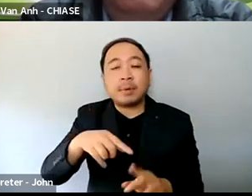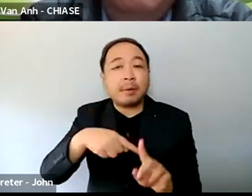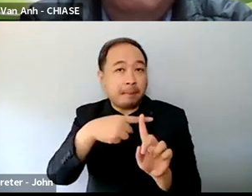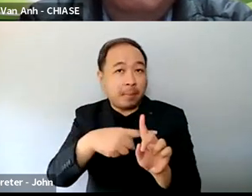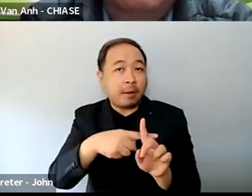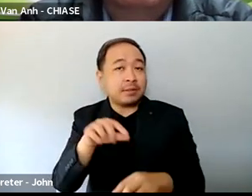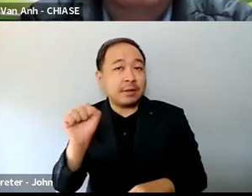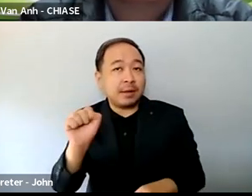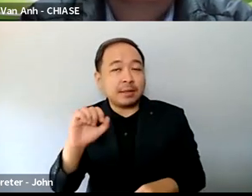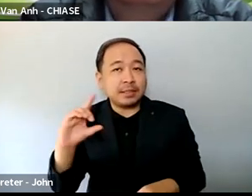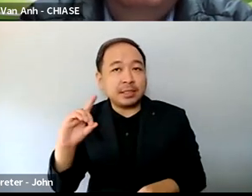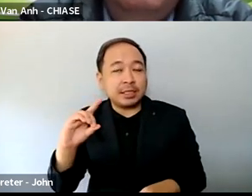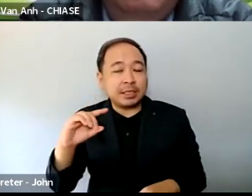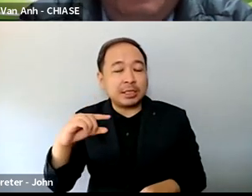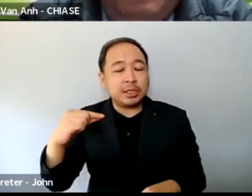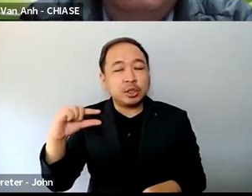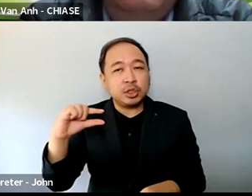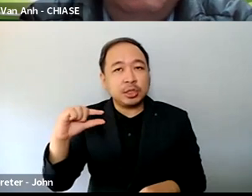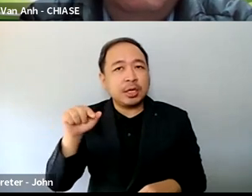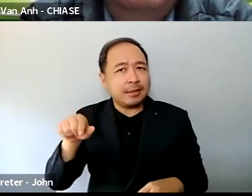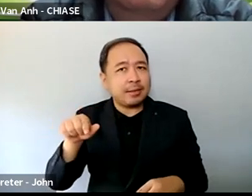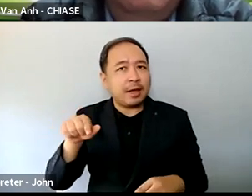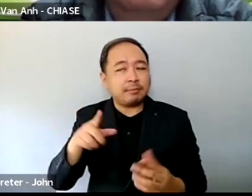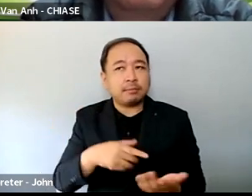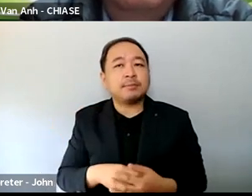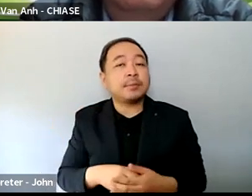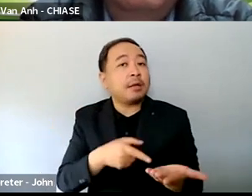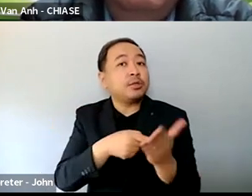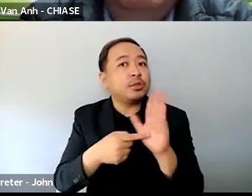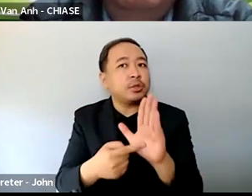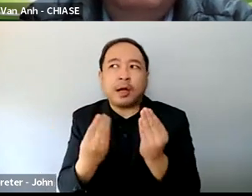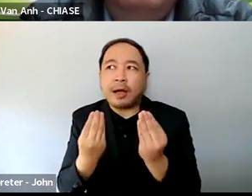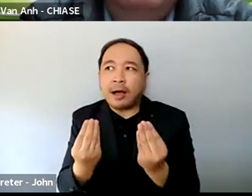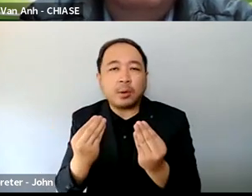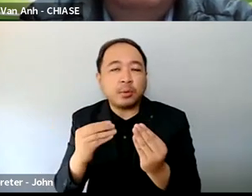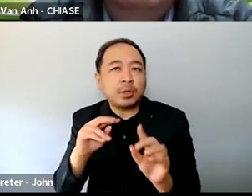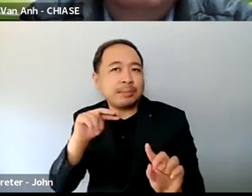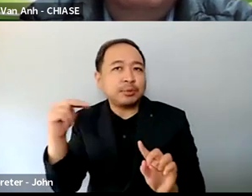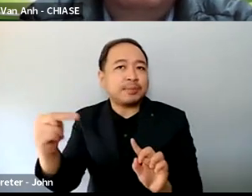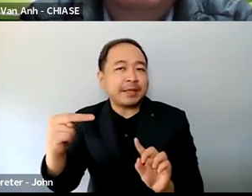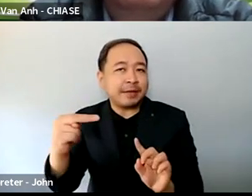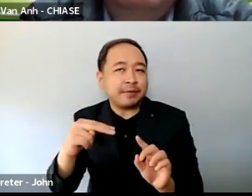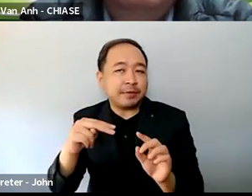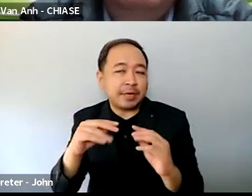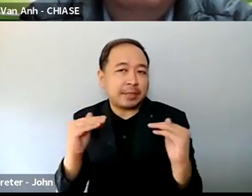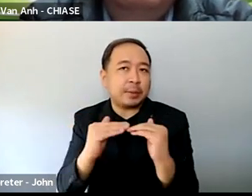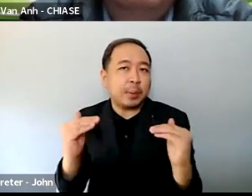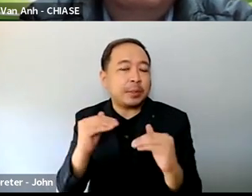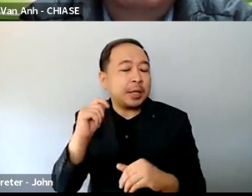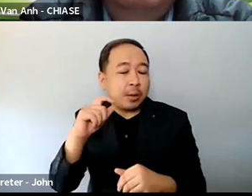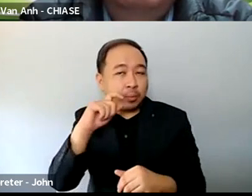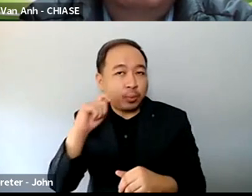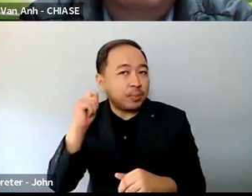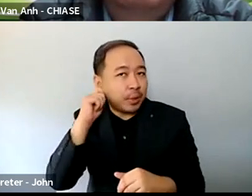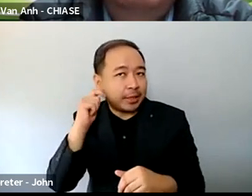declaration really provides a clear mandate to integrate gender perspectives in the work of ASEAN. Now, in terms of strategy and